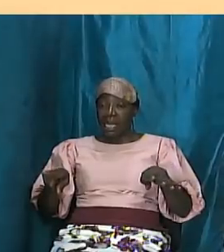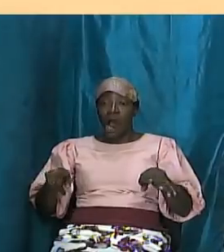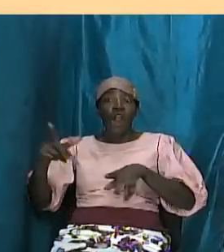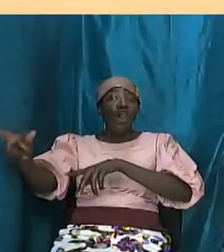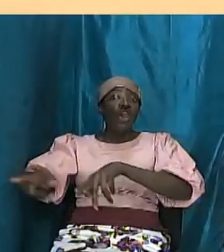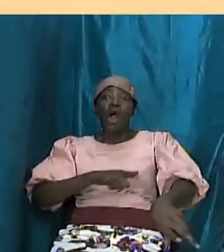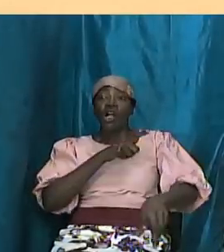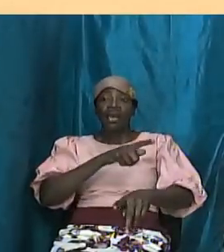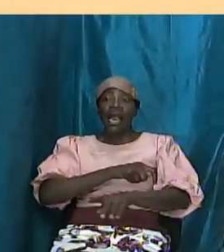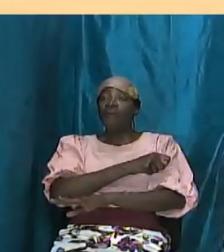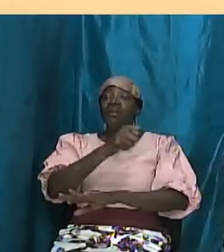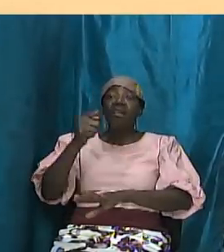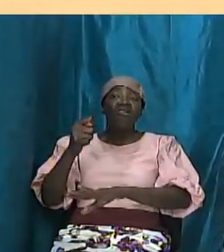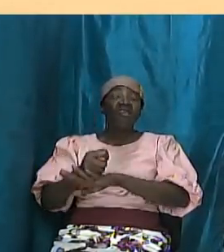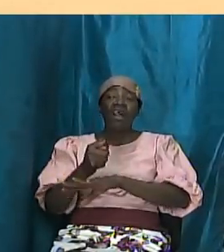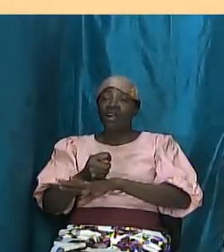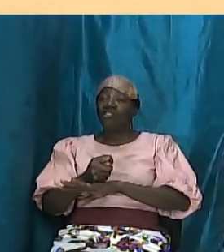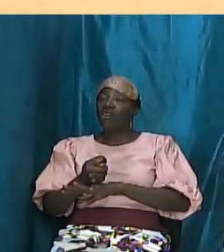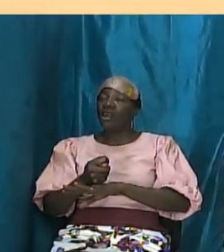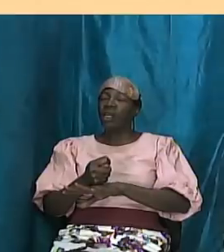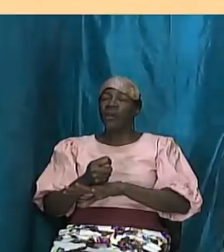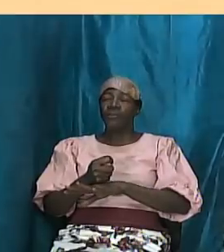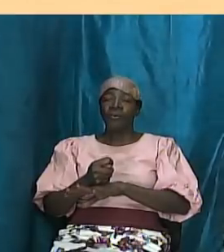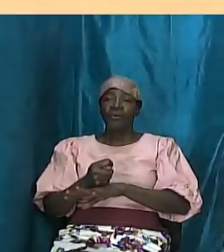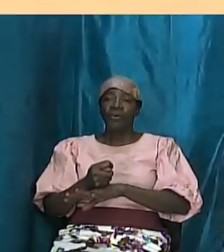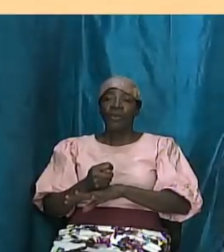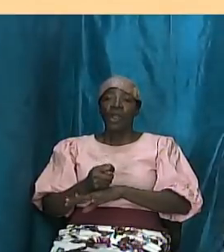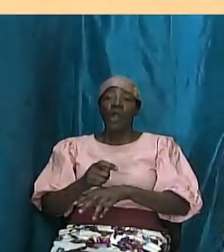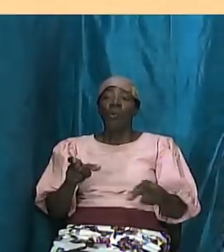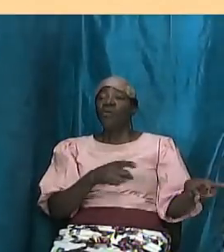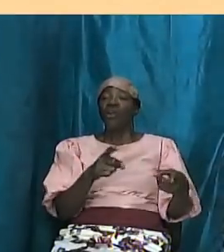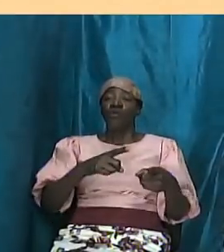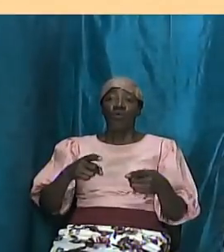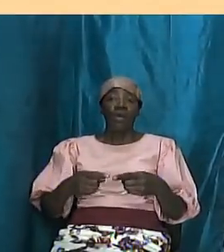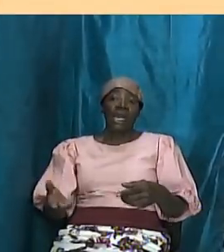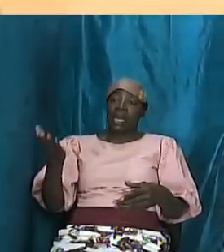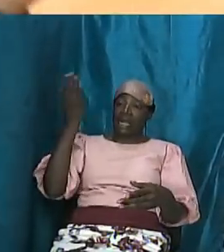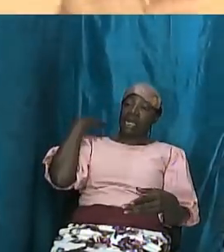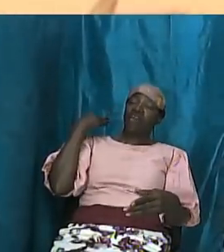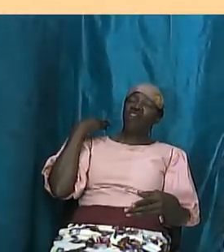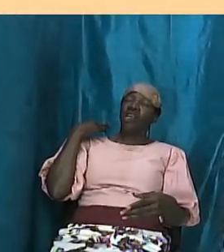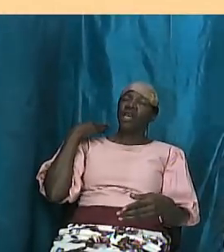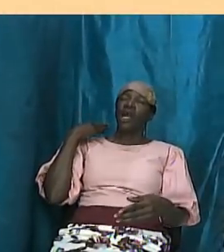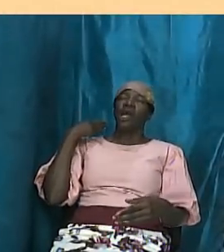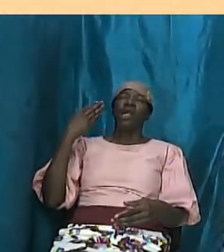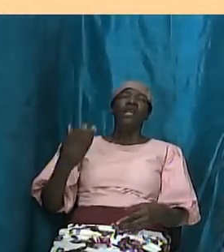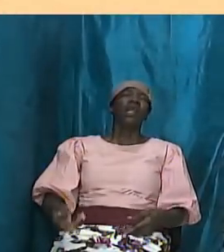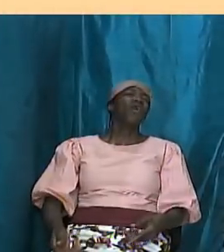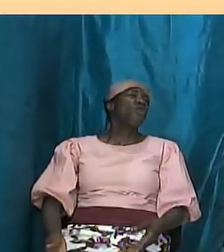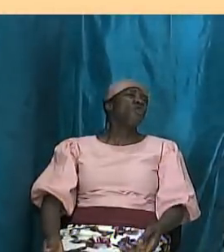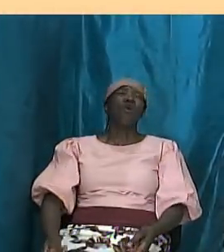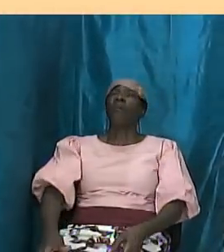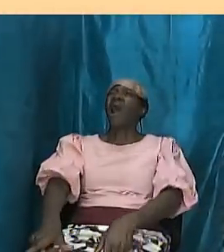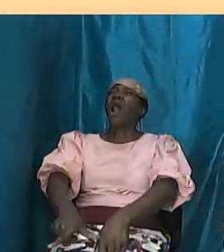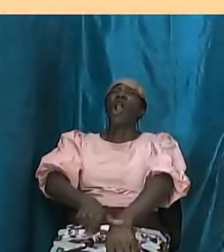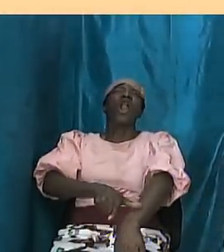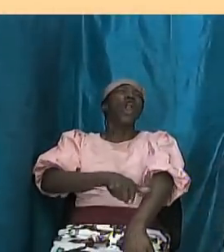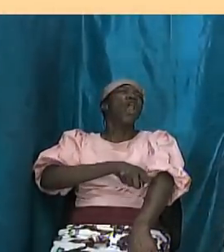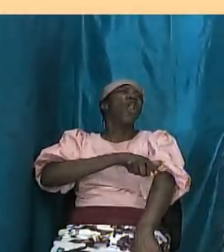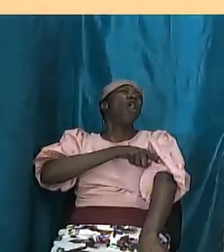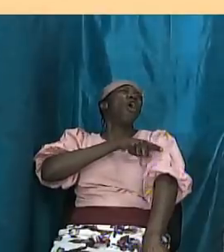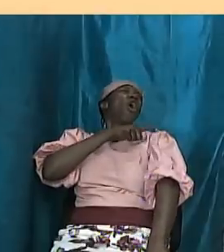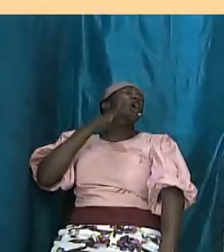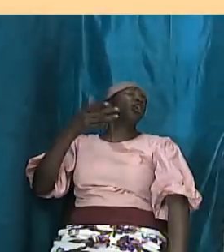technologies and so forth, when we do the aging of these bones, they go back billions of years, and yet you tell